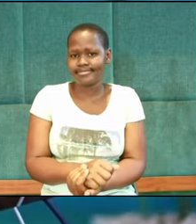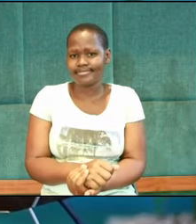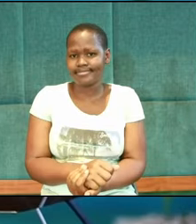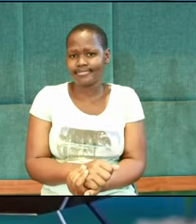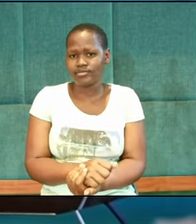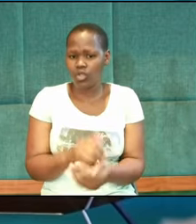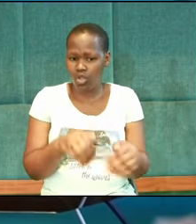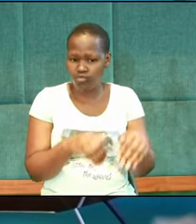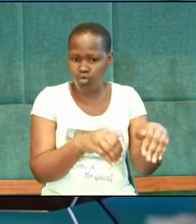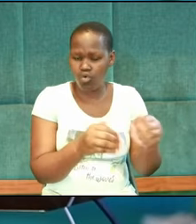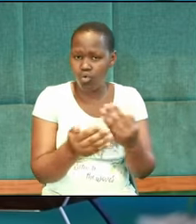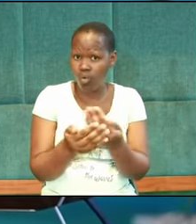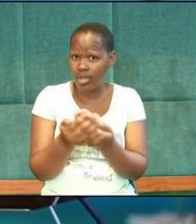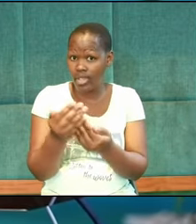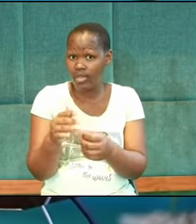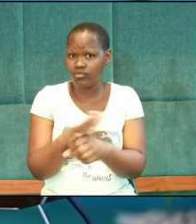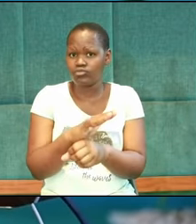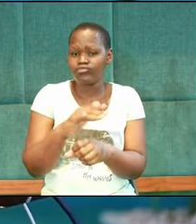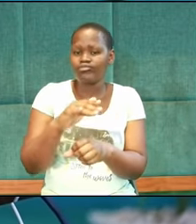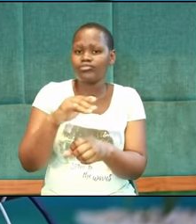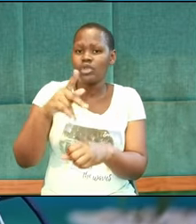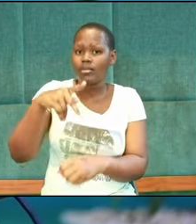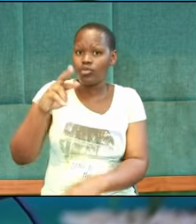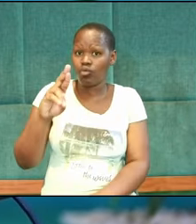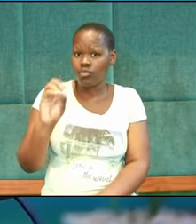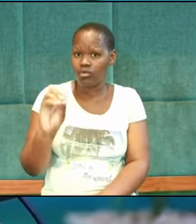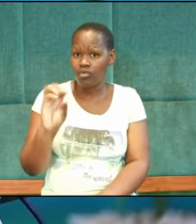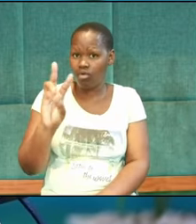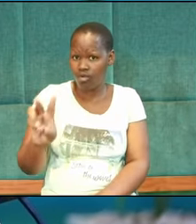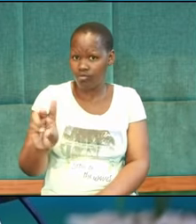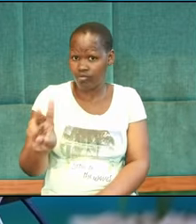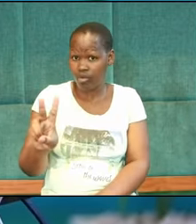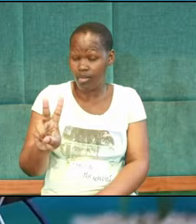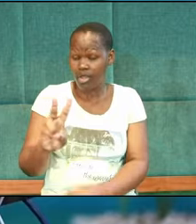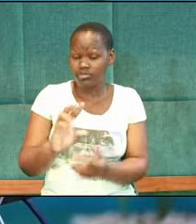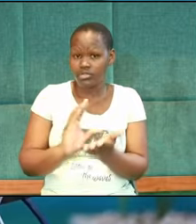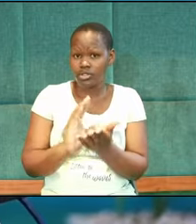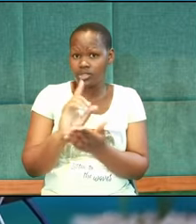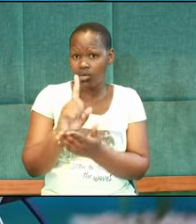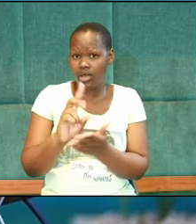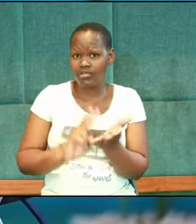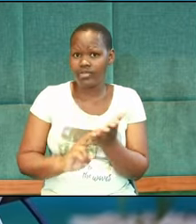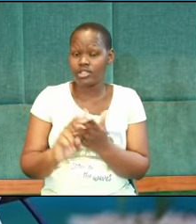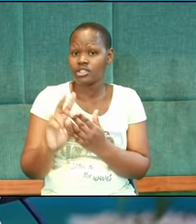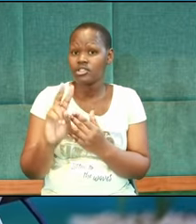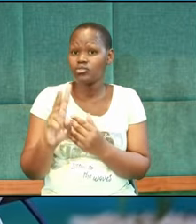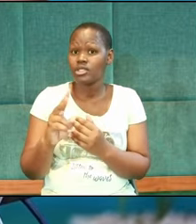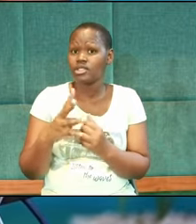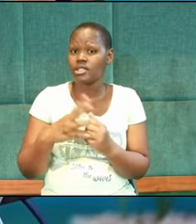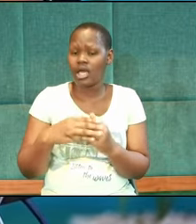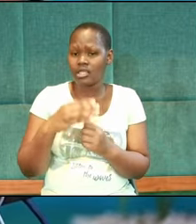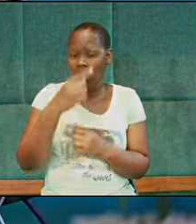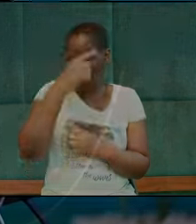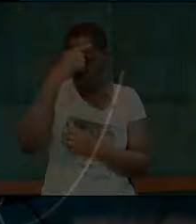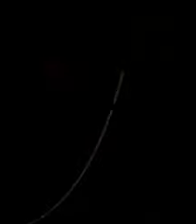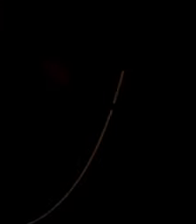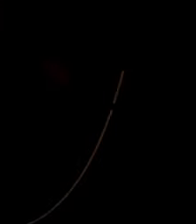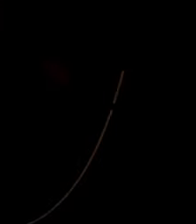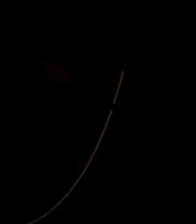Follow me carefully. Proverbs 1, verse 29 to verse 31. Because they hated